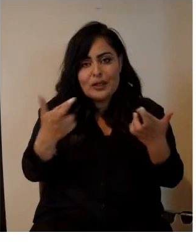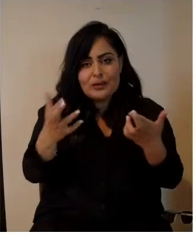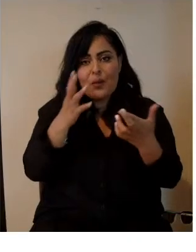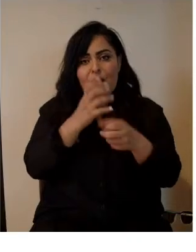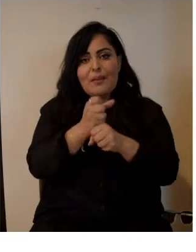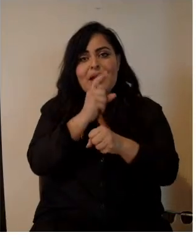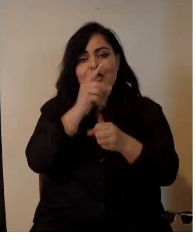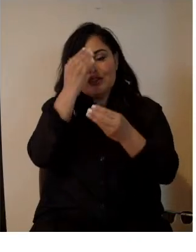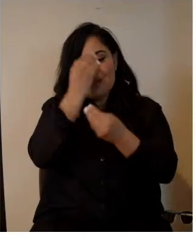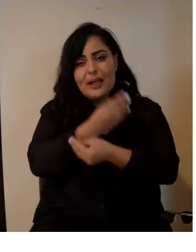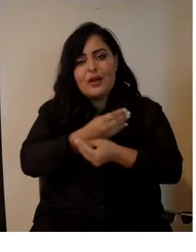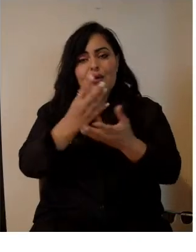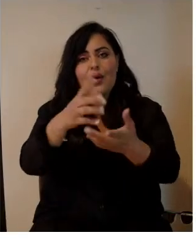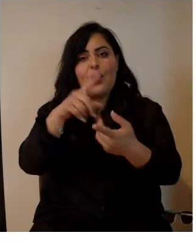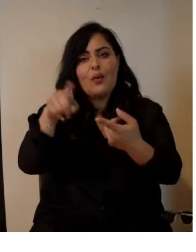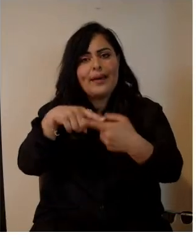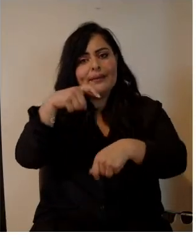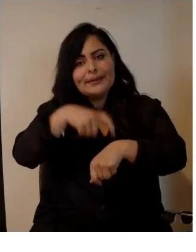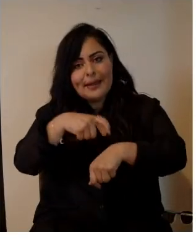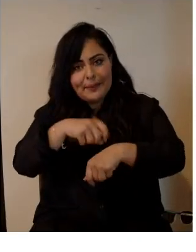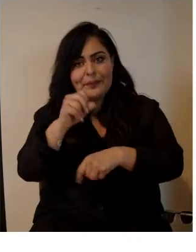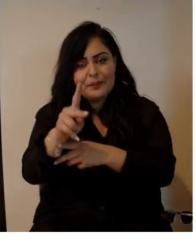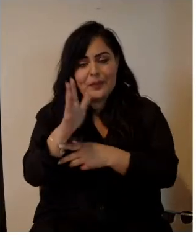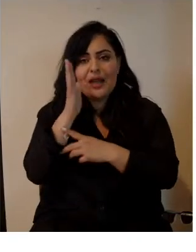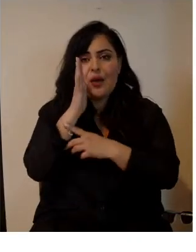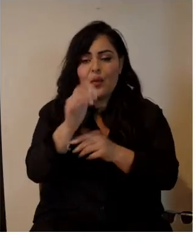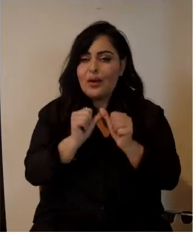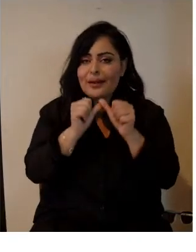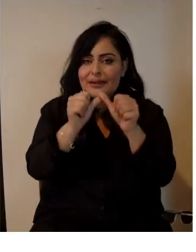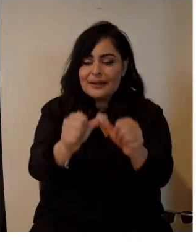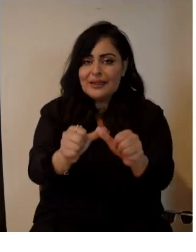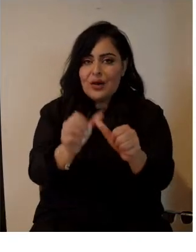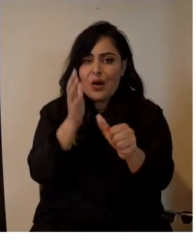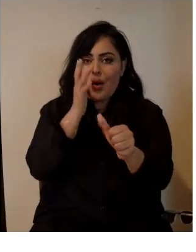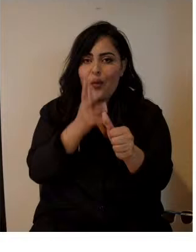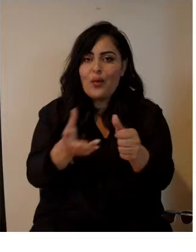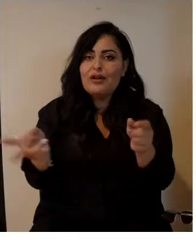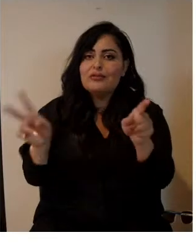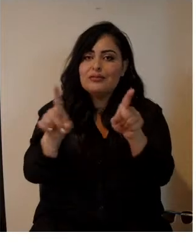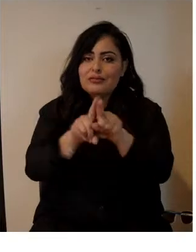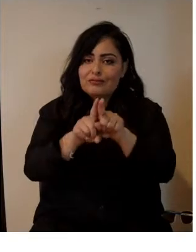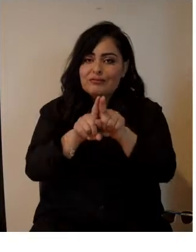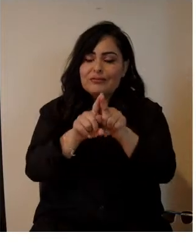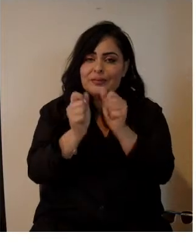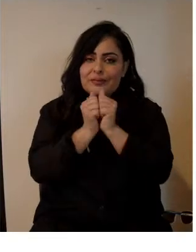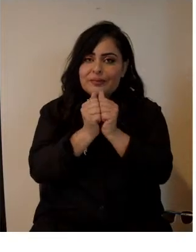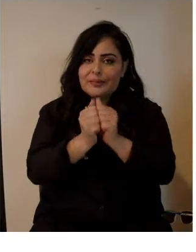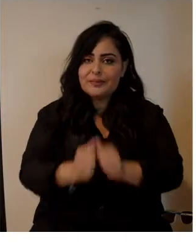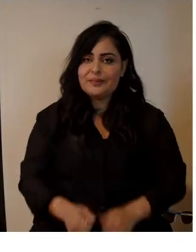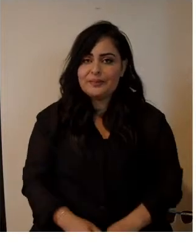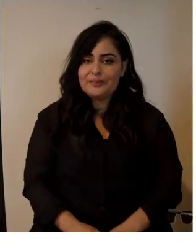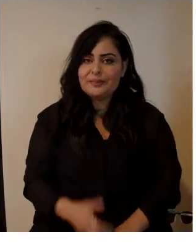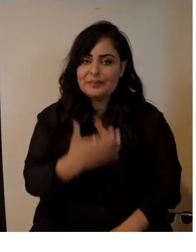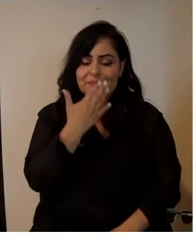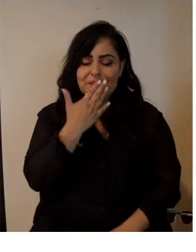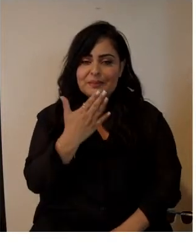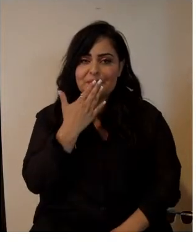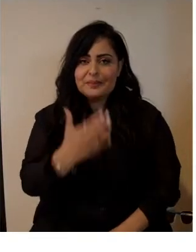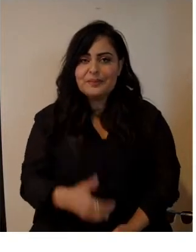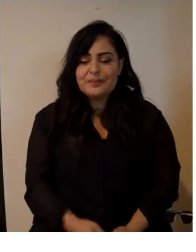know what to do and what's coming next. We're going to keep on this and we're going to stand by each other. Thanks. Thank you. Thank you.